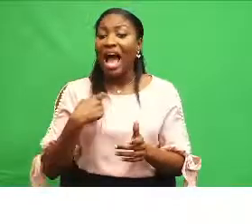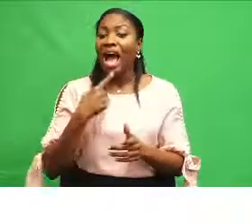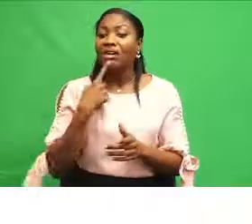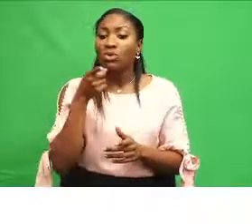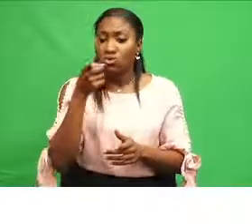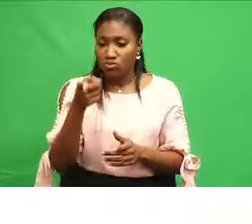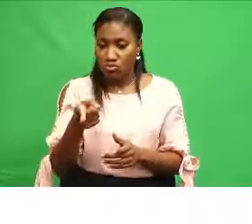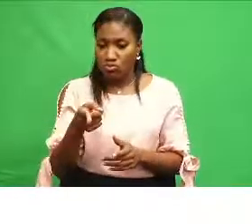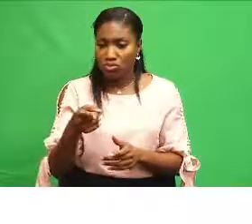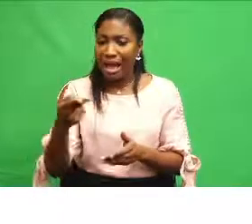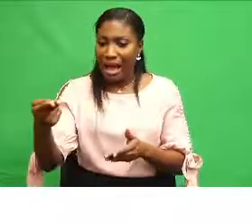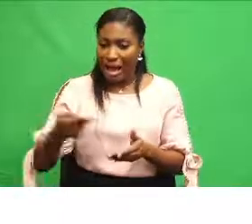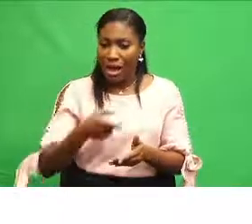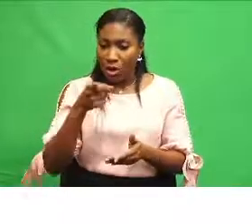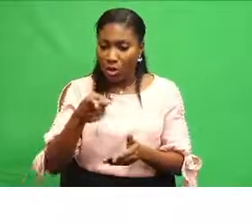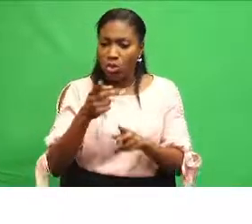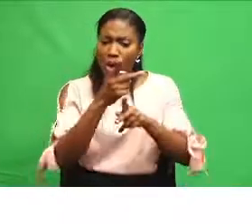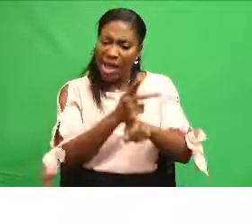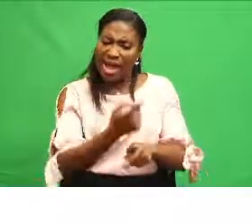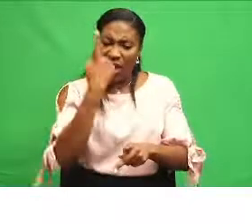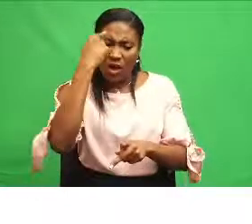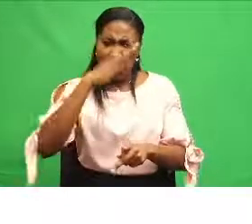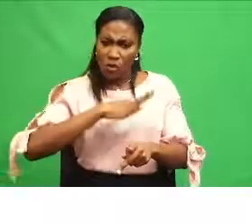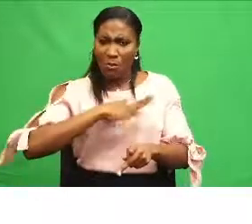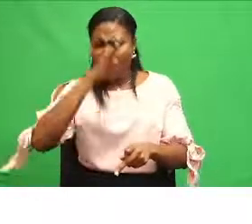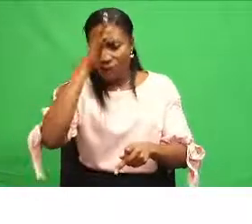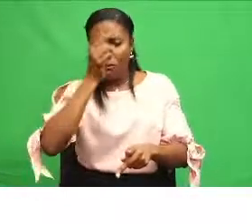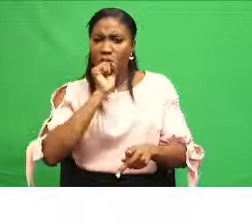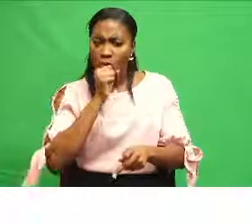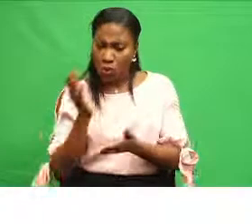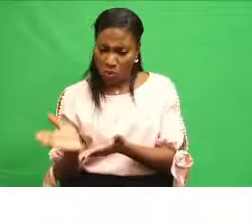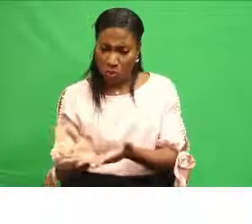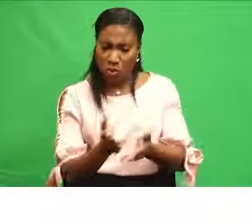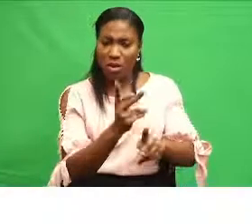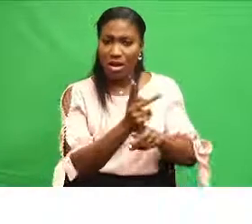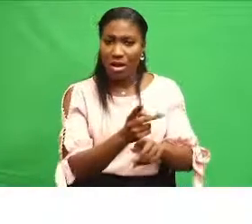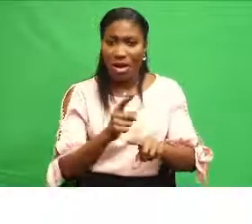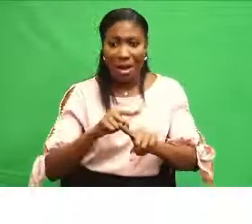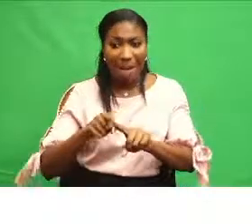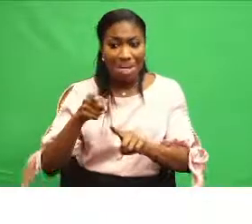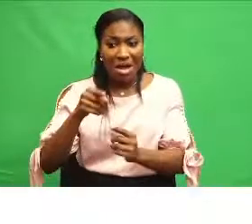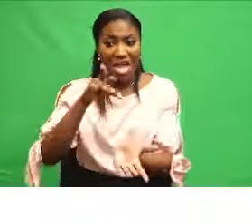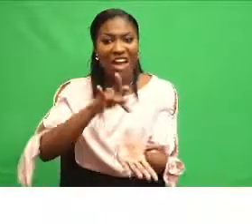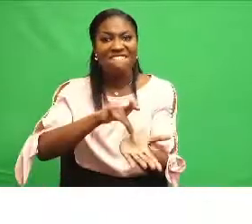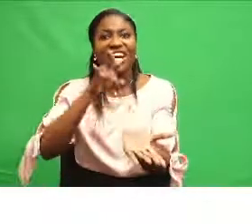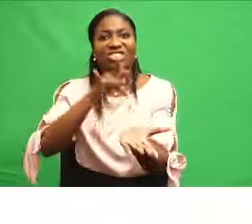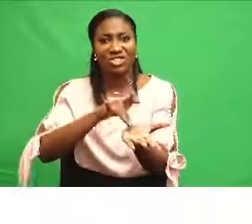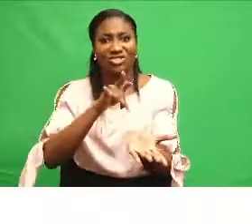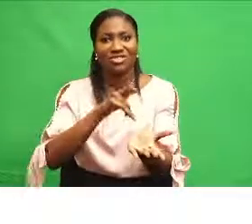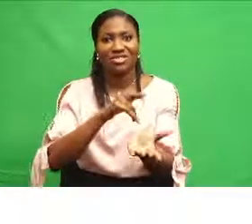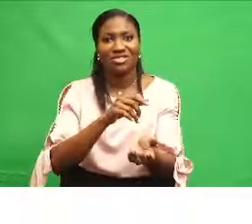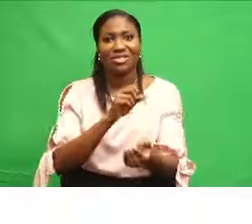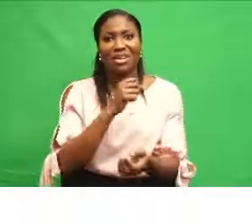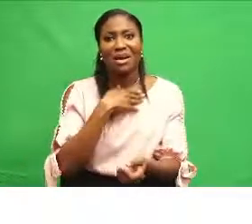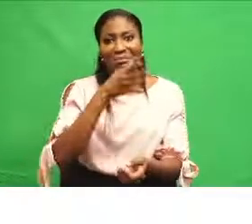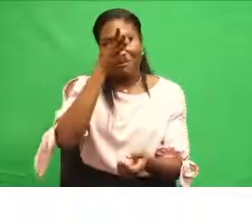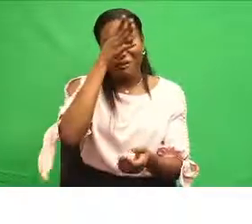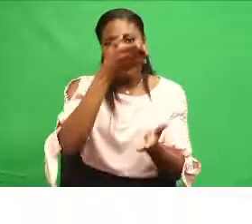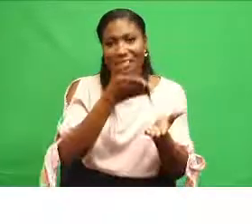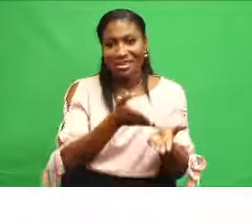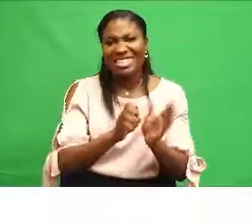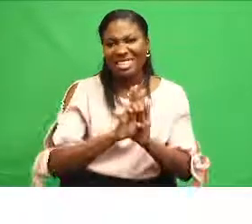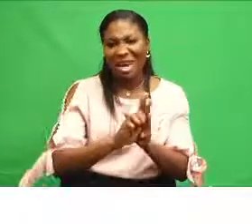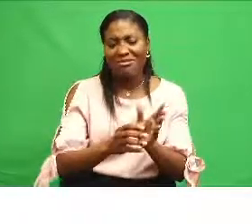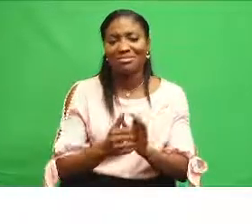all their needs. Maybe the elder has a cognitive limitation and they have taken advantage of that. Denying older persons access to